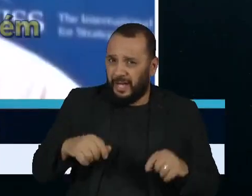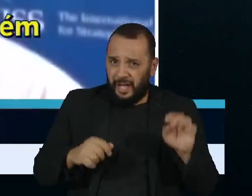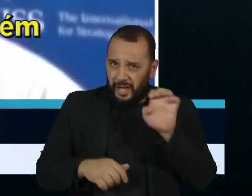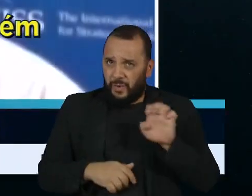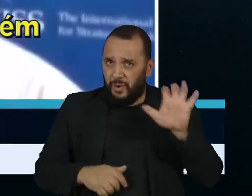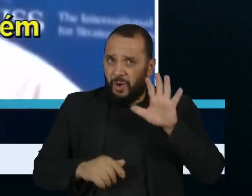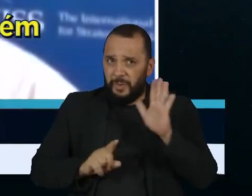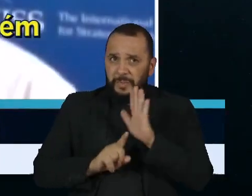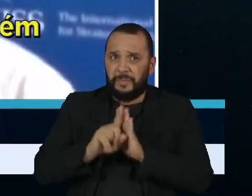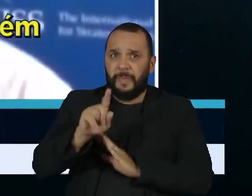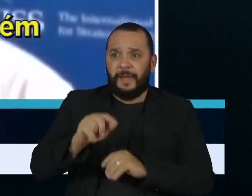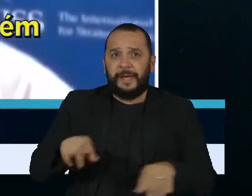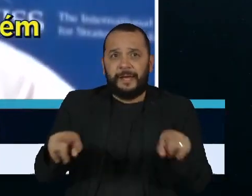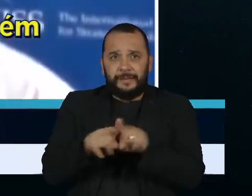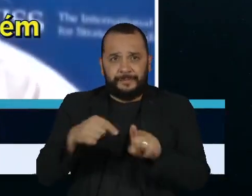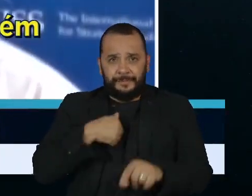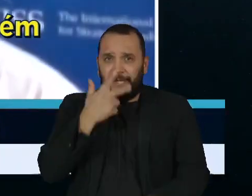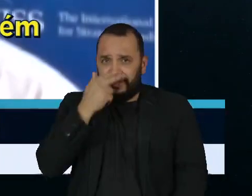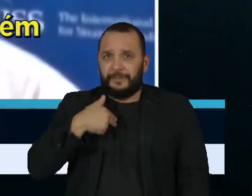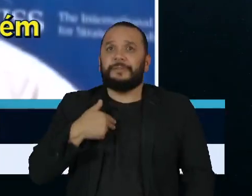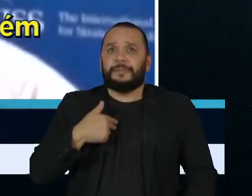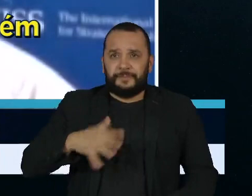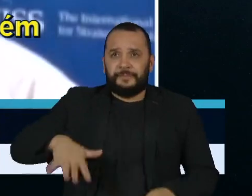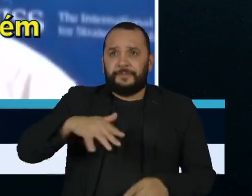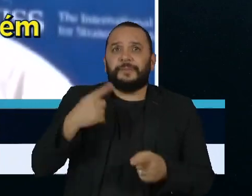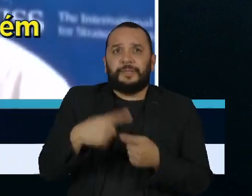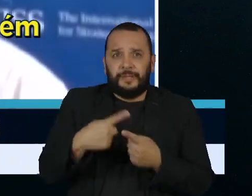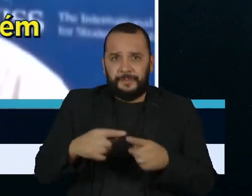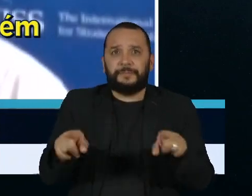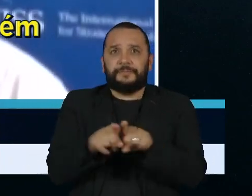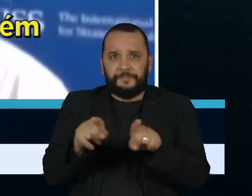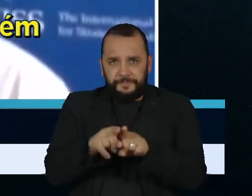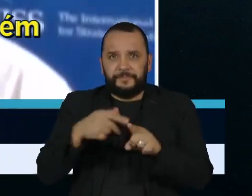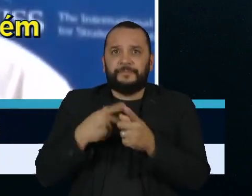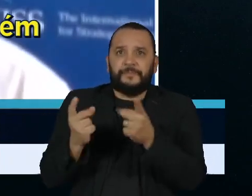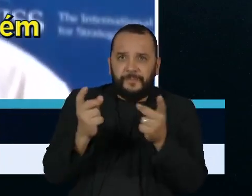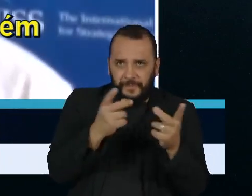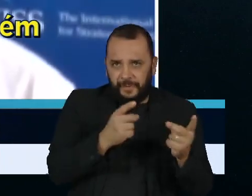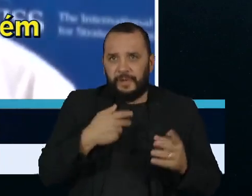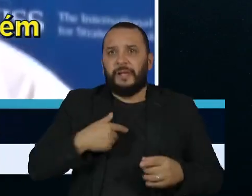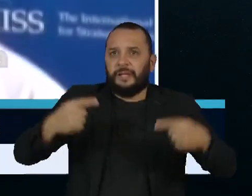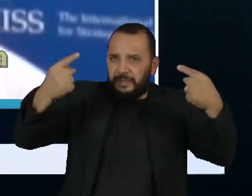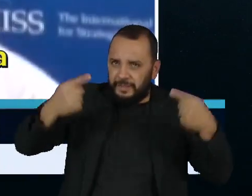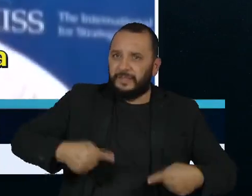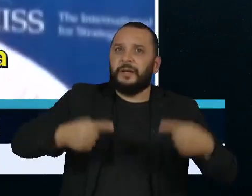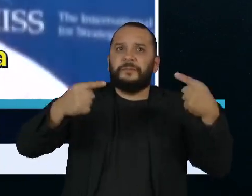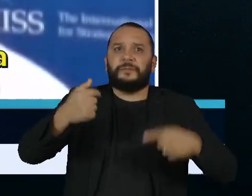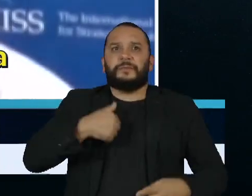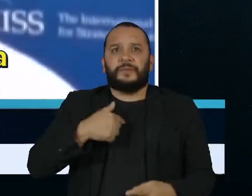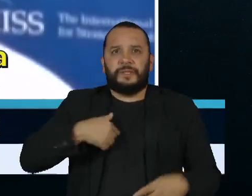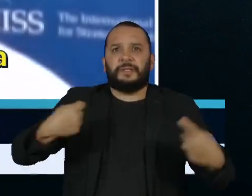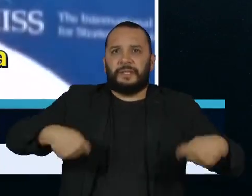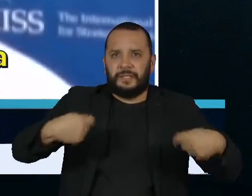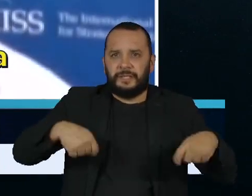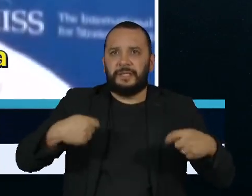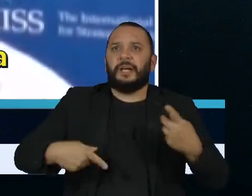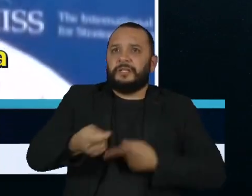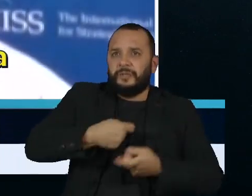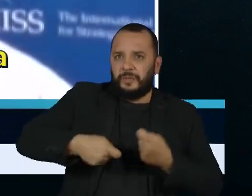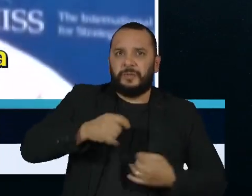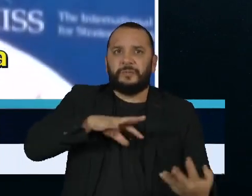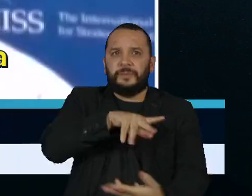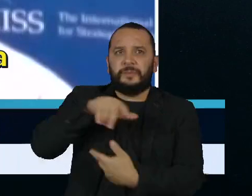perdido? I think there is a space because we are now also seeing new challenges and needs in the